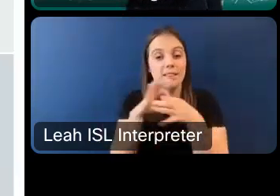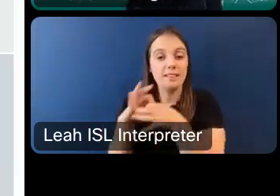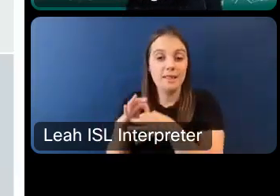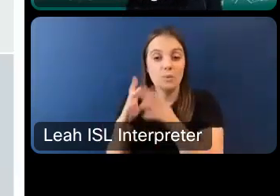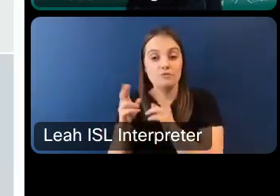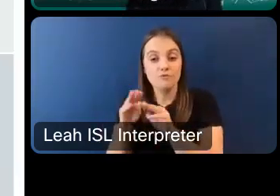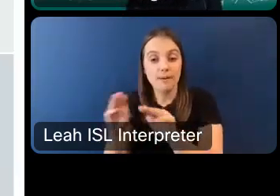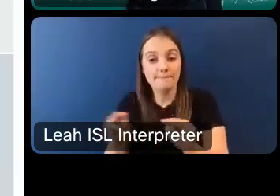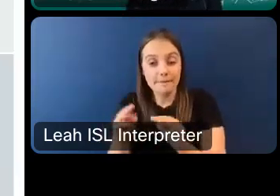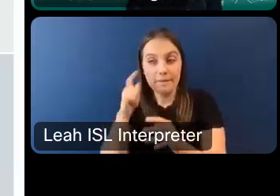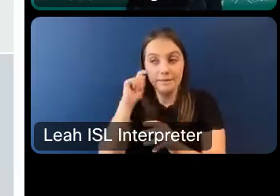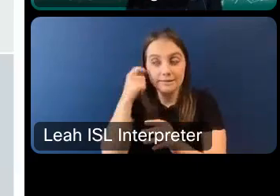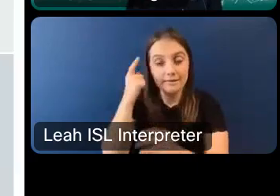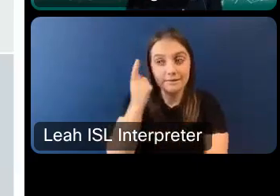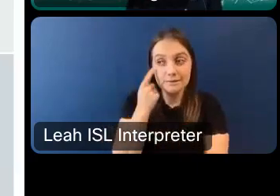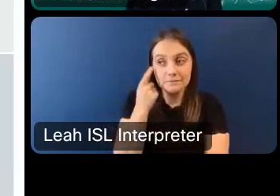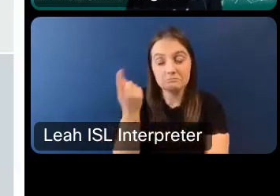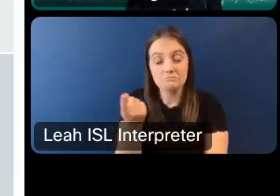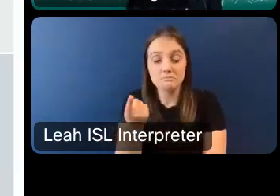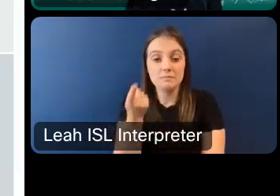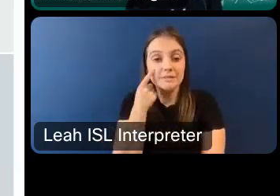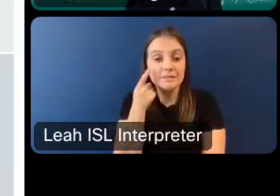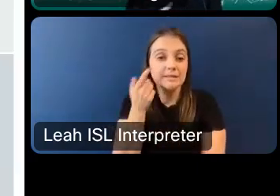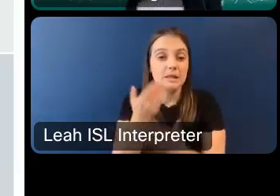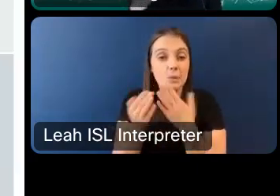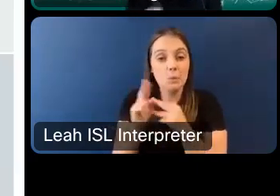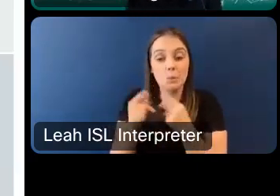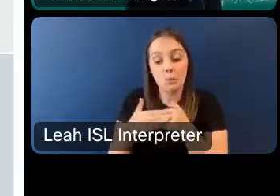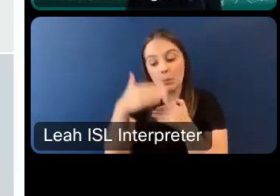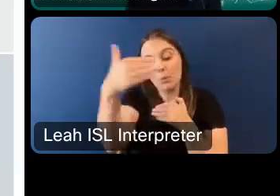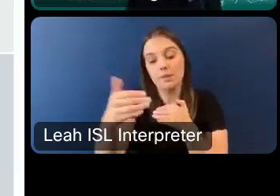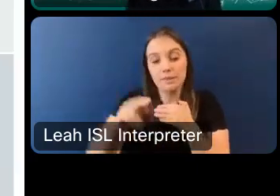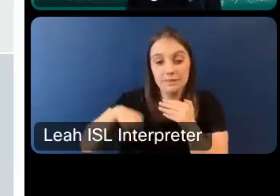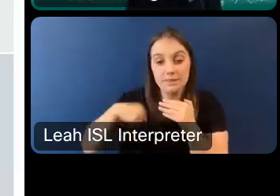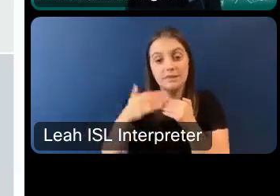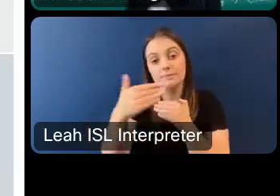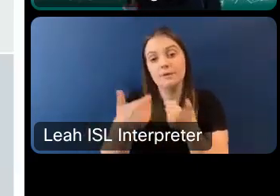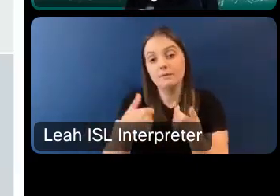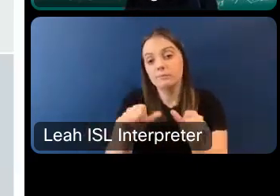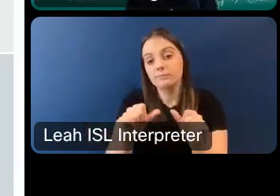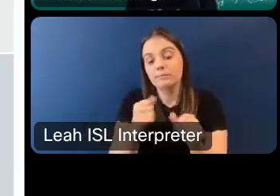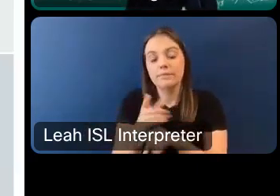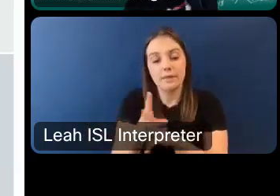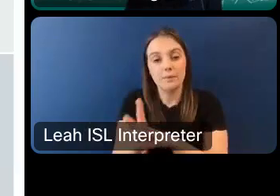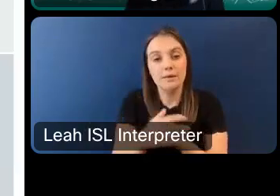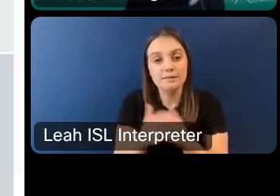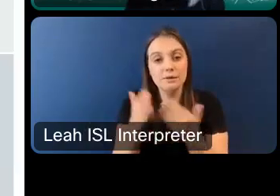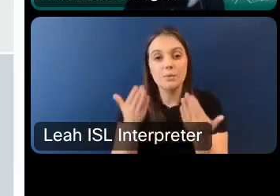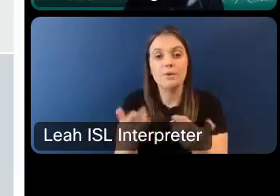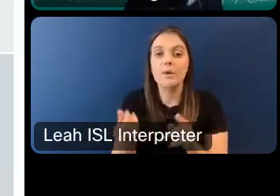them, and see we can take to the next stage and next phase and implement them that way. I'm going to pass back to